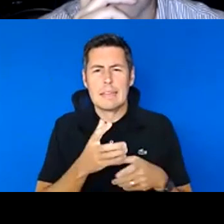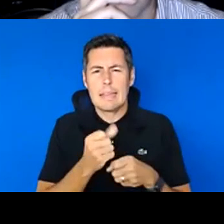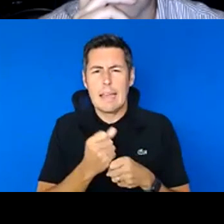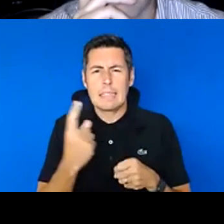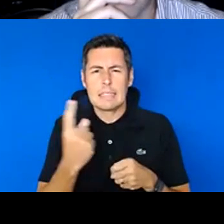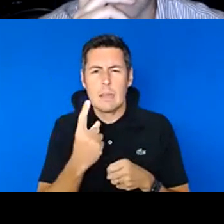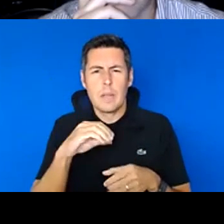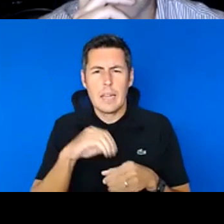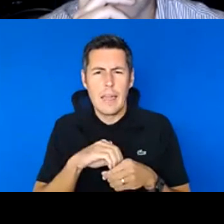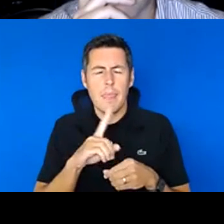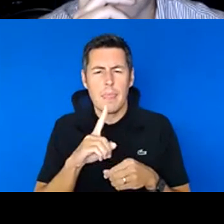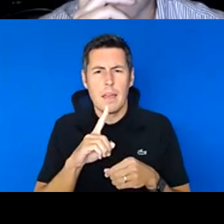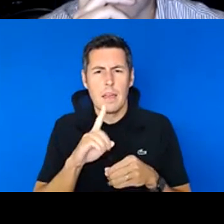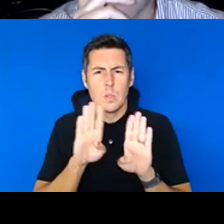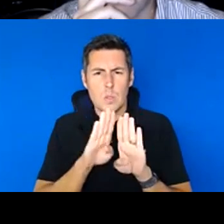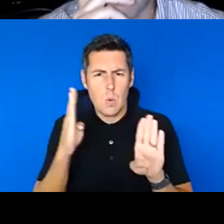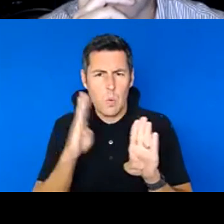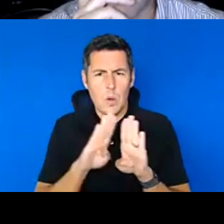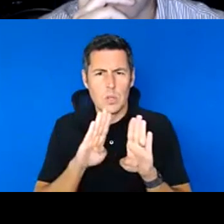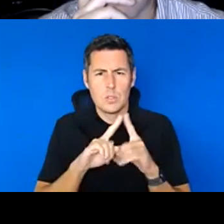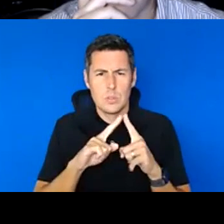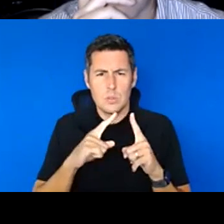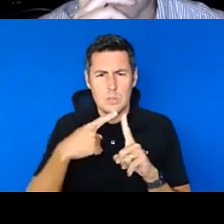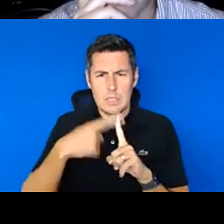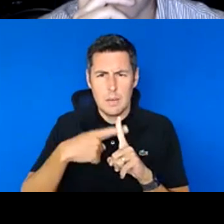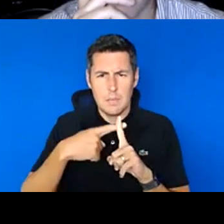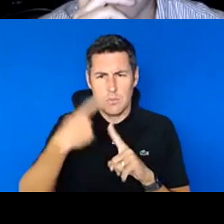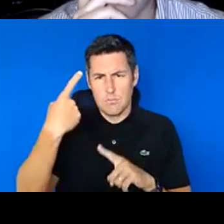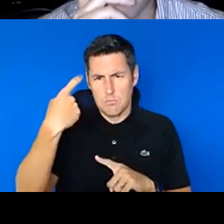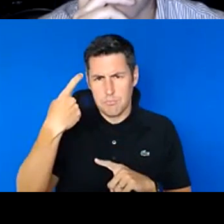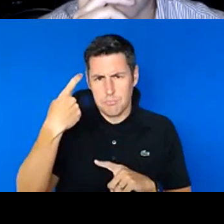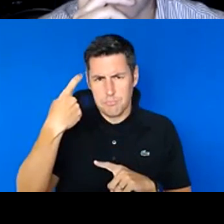general counseling to take temperatures. What do you think about that? I think it's a